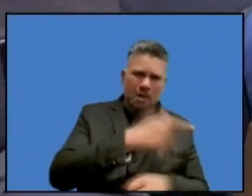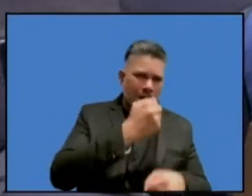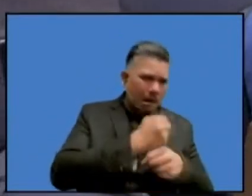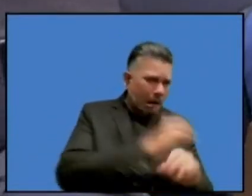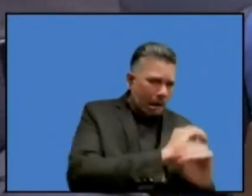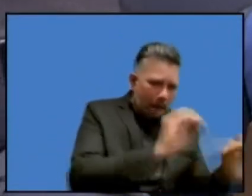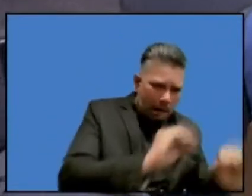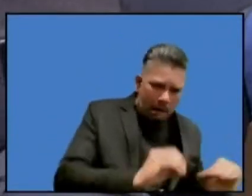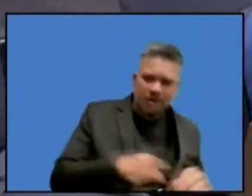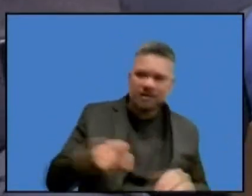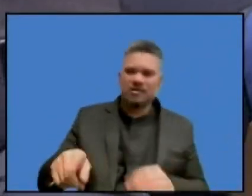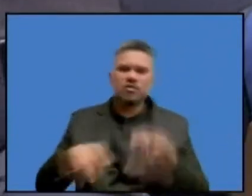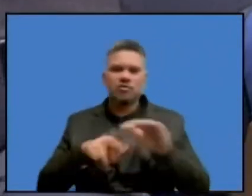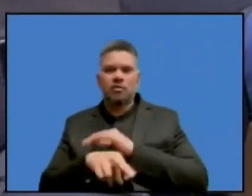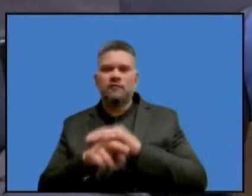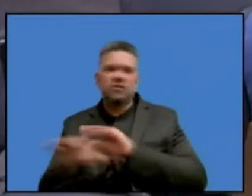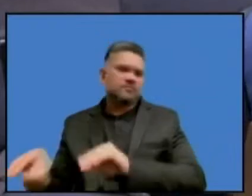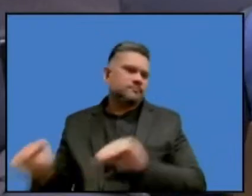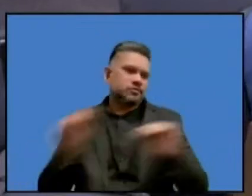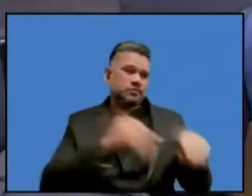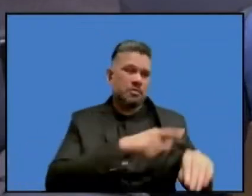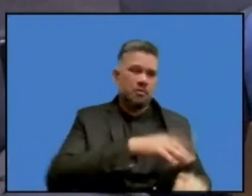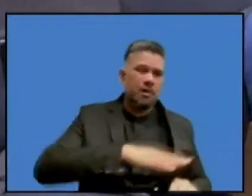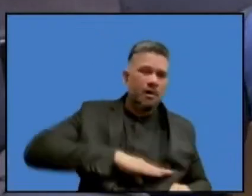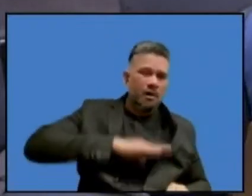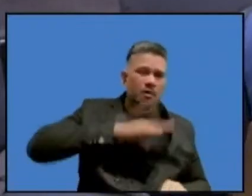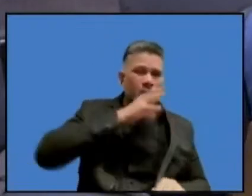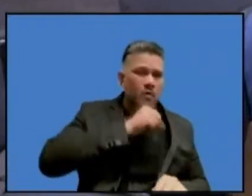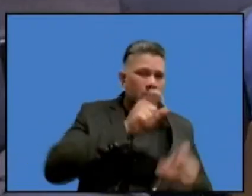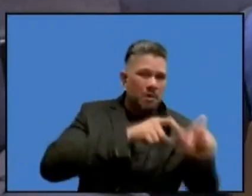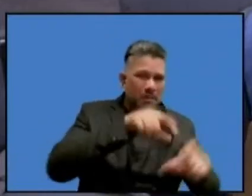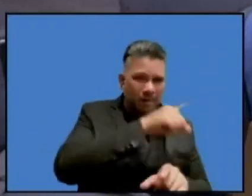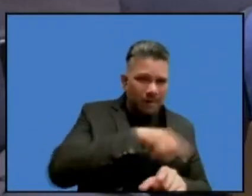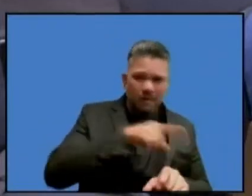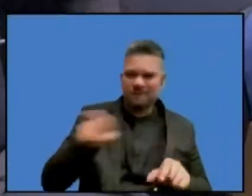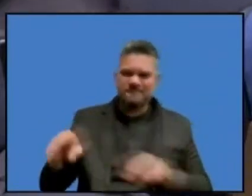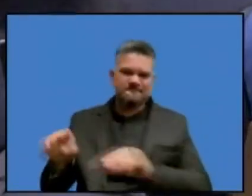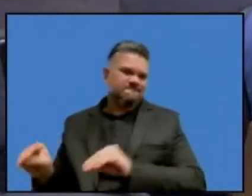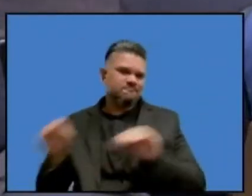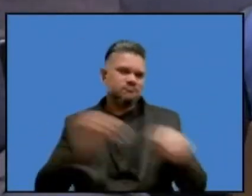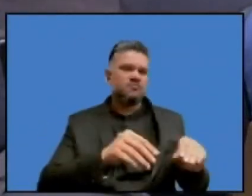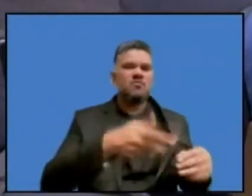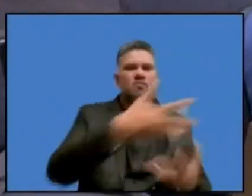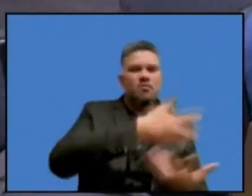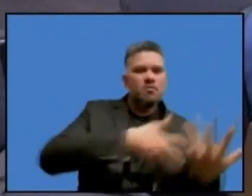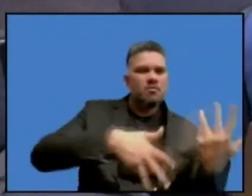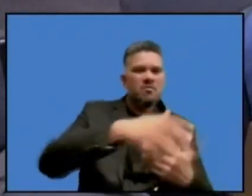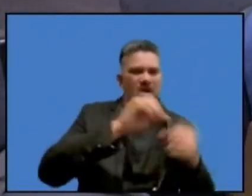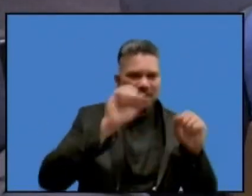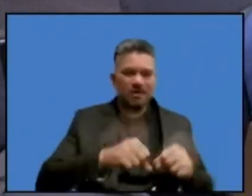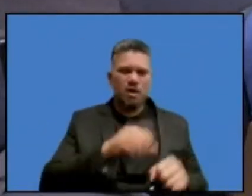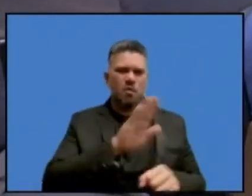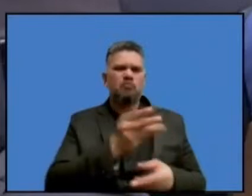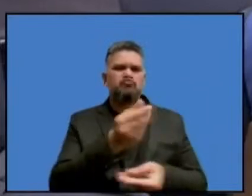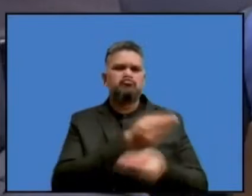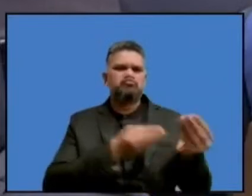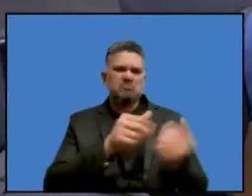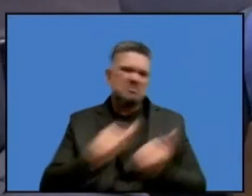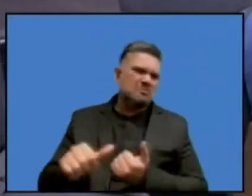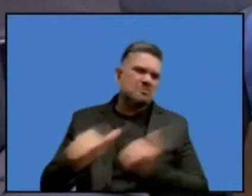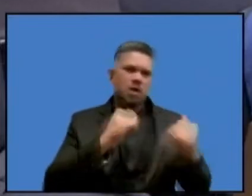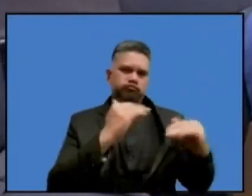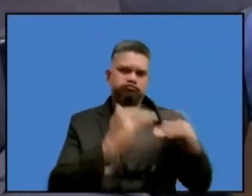with aging workforces and revitalize economies with the diverse skills, perspectives, and innovative ideas that